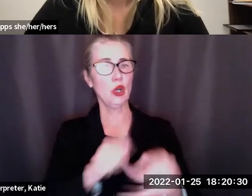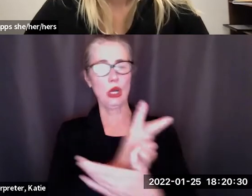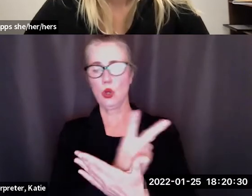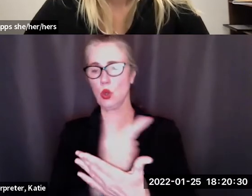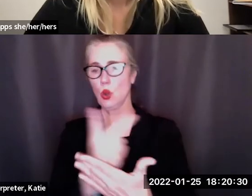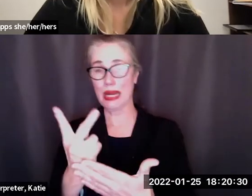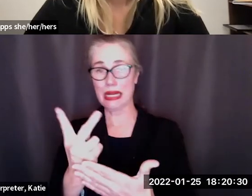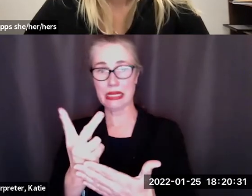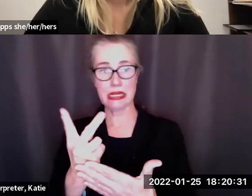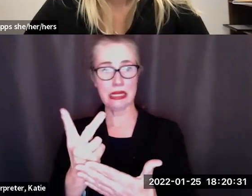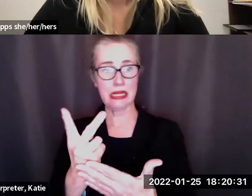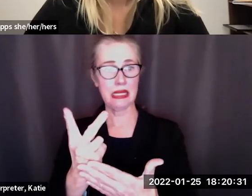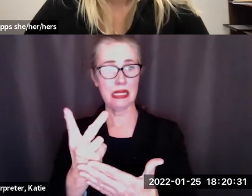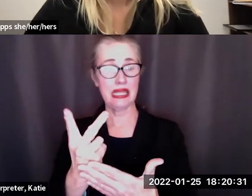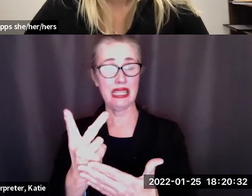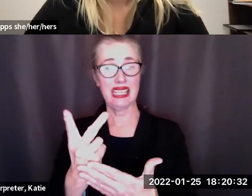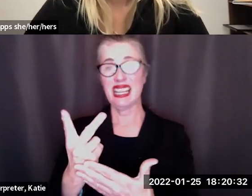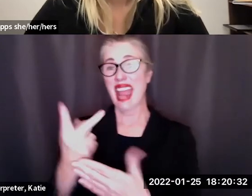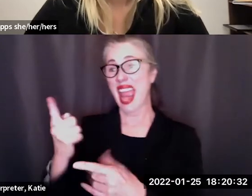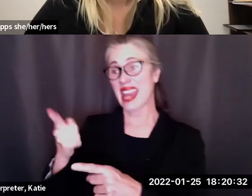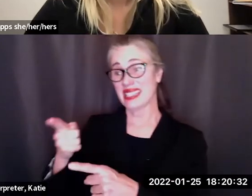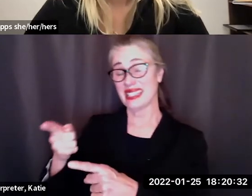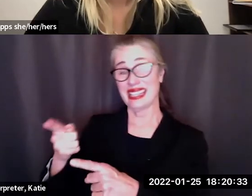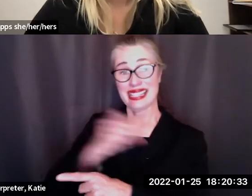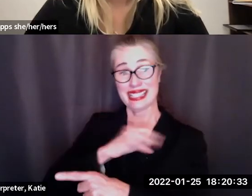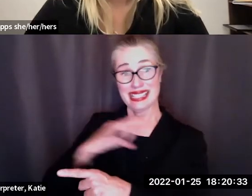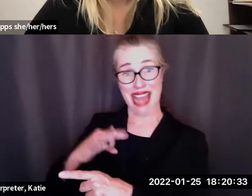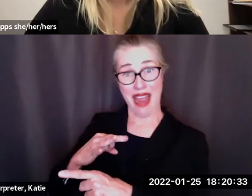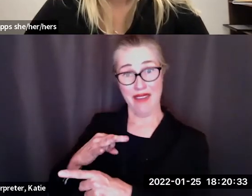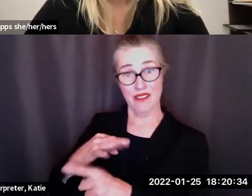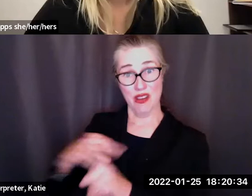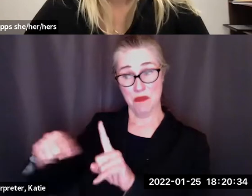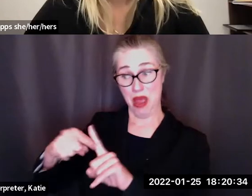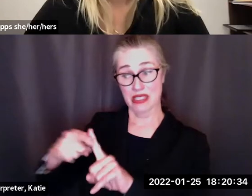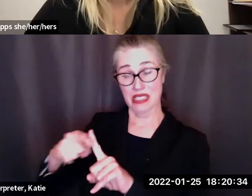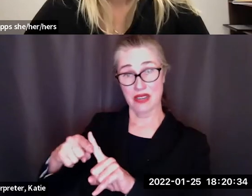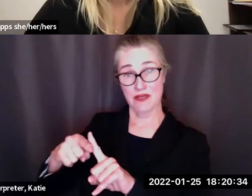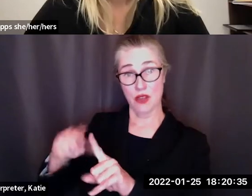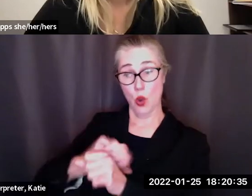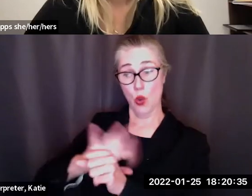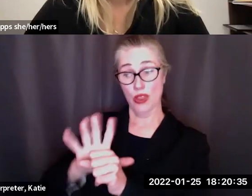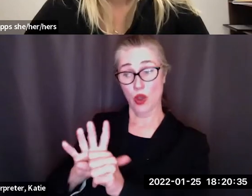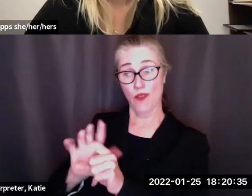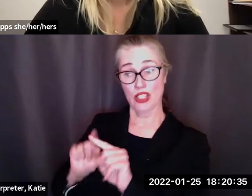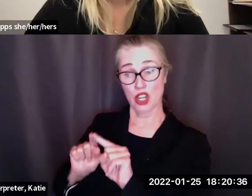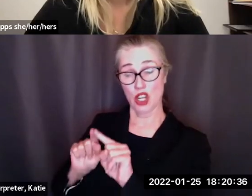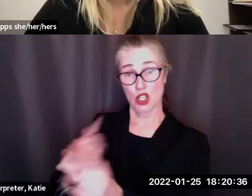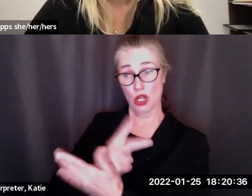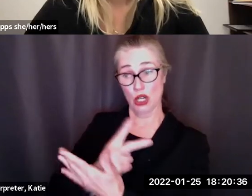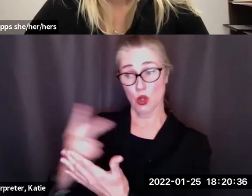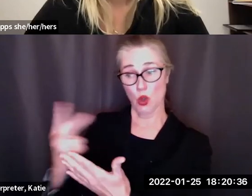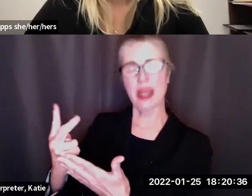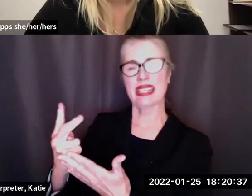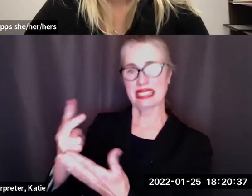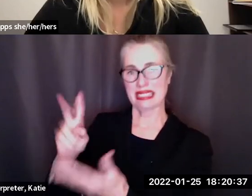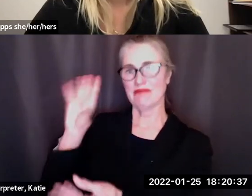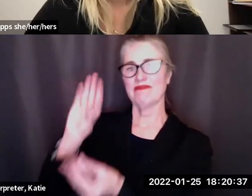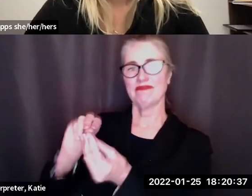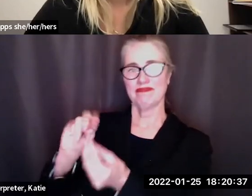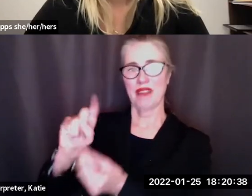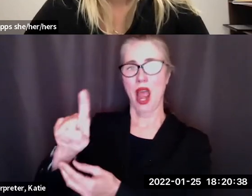124 staff the other thing i want to continue to reiterate as we have conversations with other school